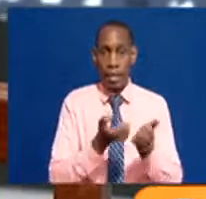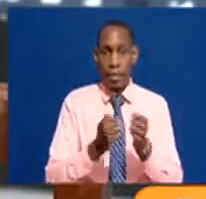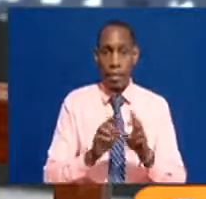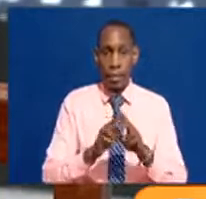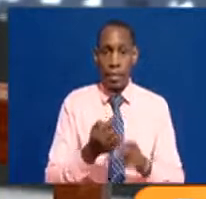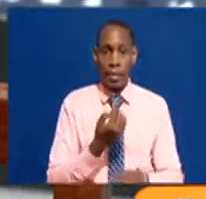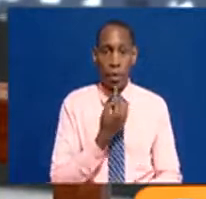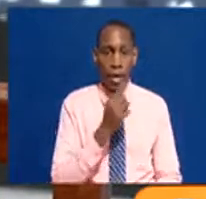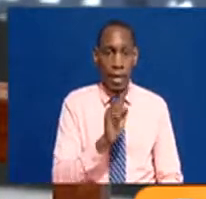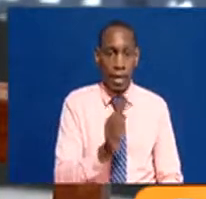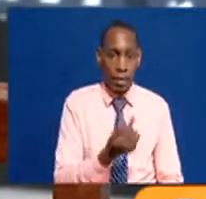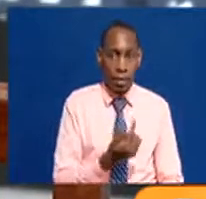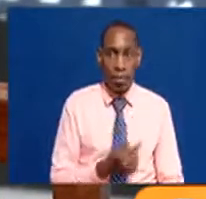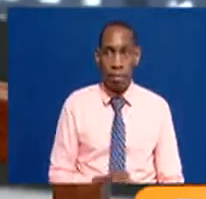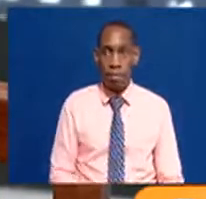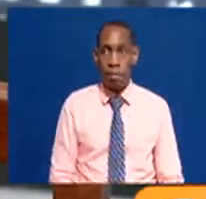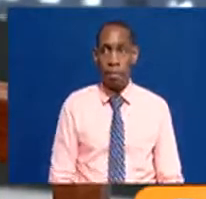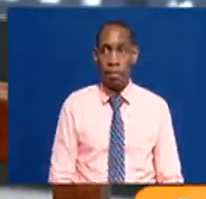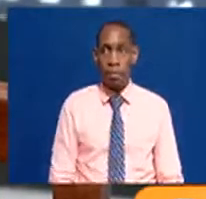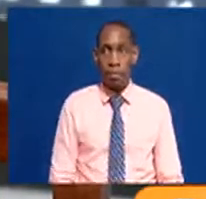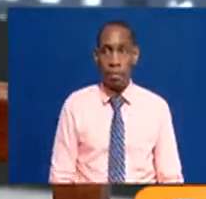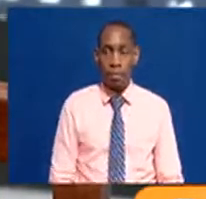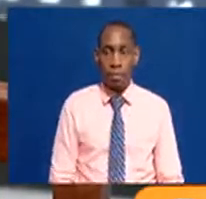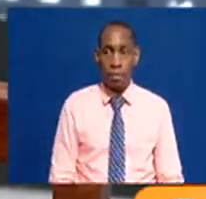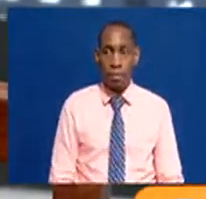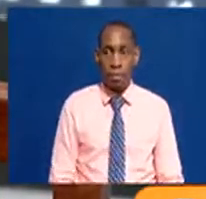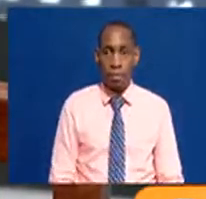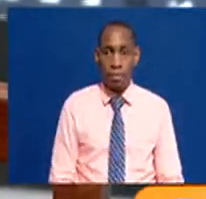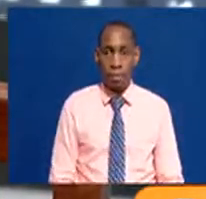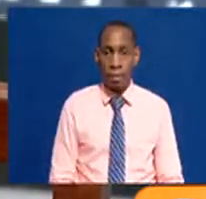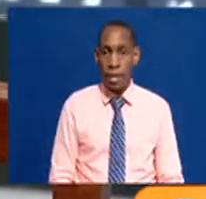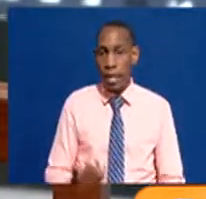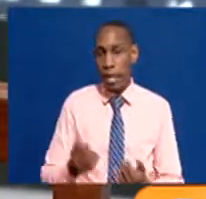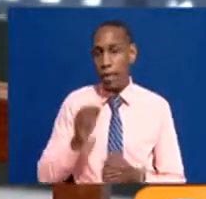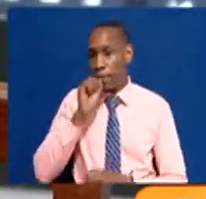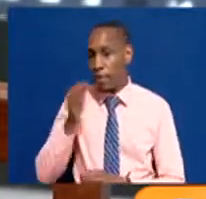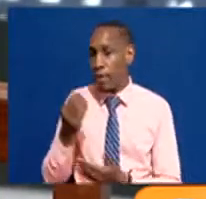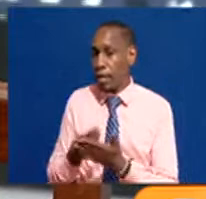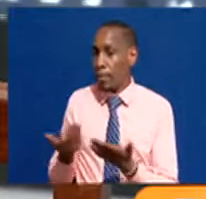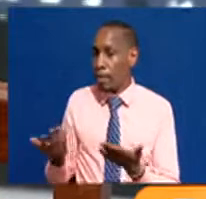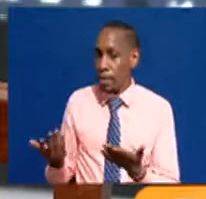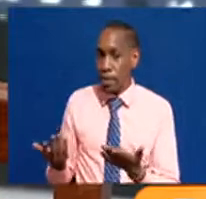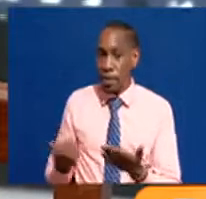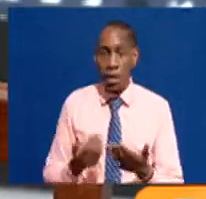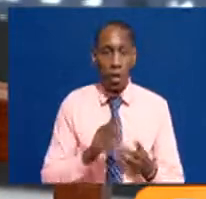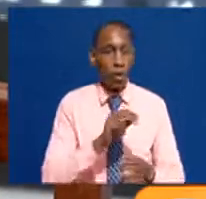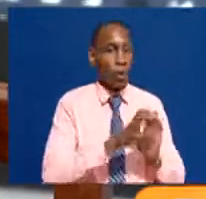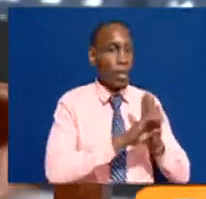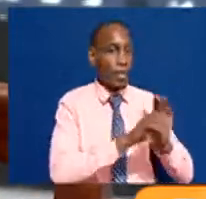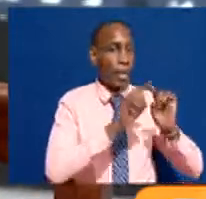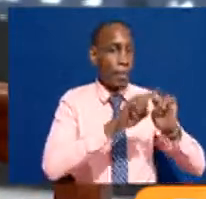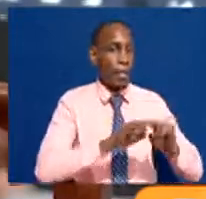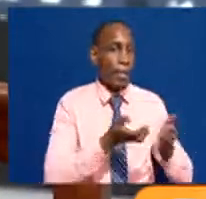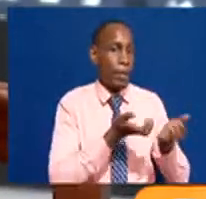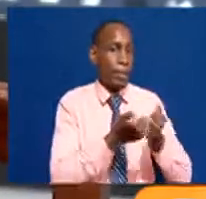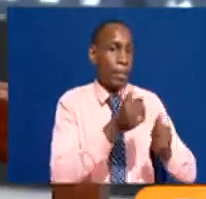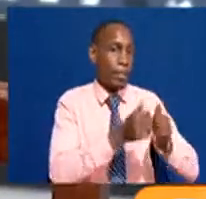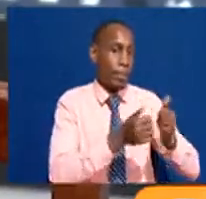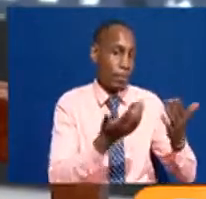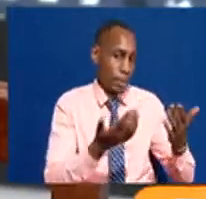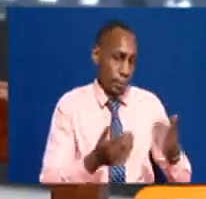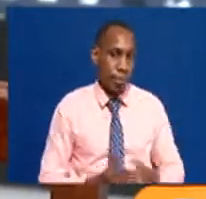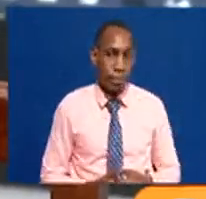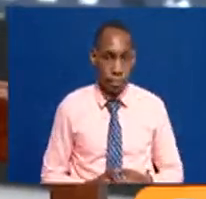with 100,000. You start with the... 500 shillings. No. I'm just saying, depending on the business, the type of the